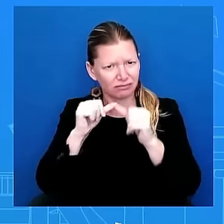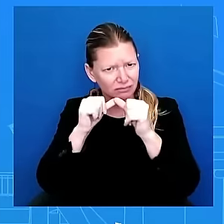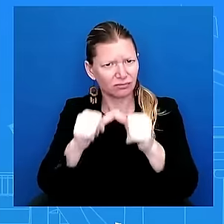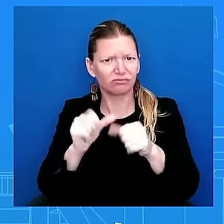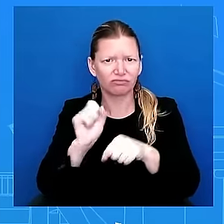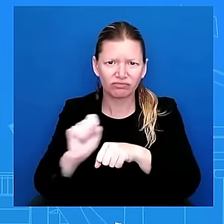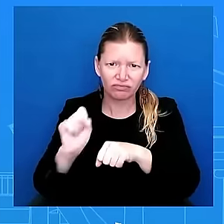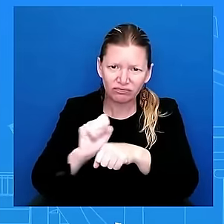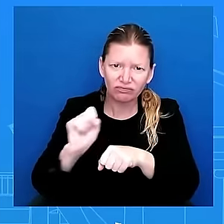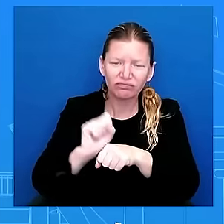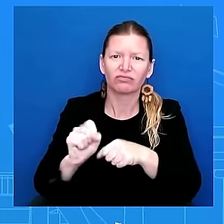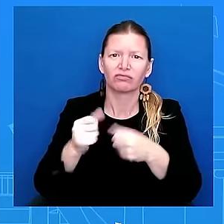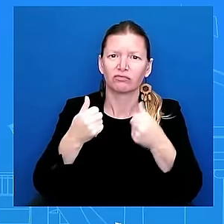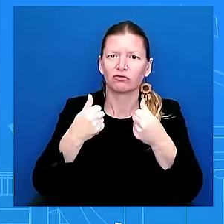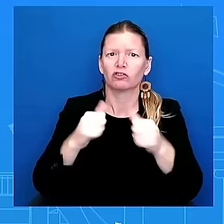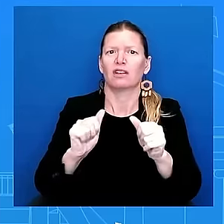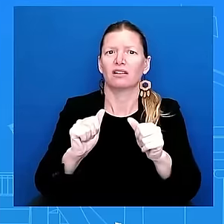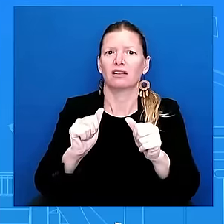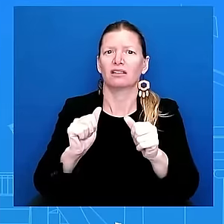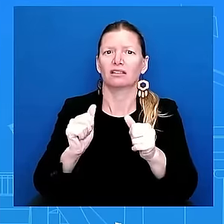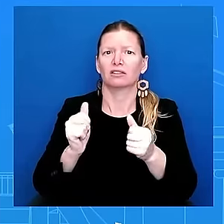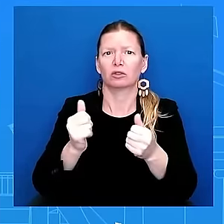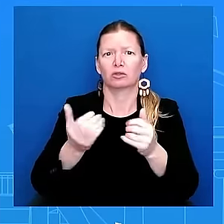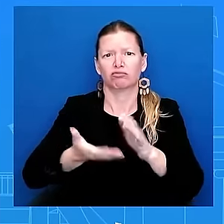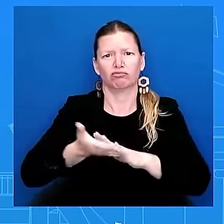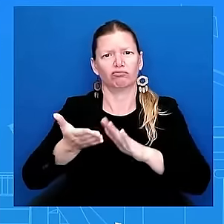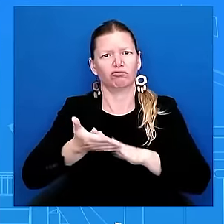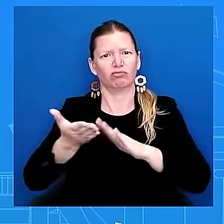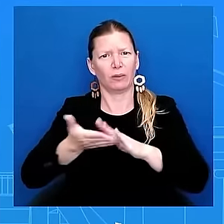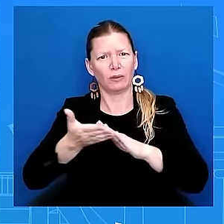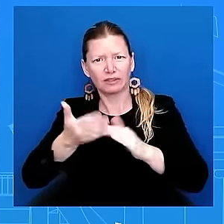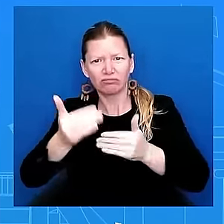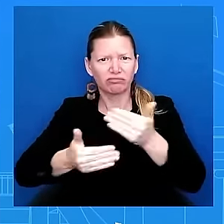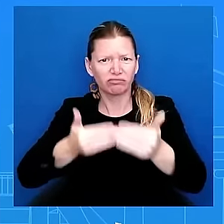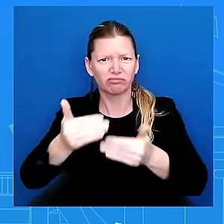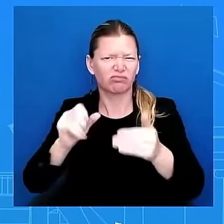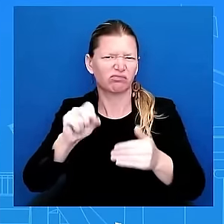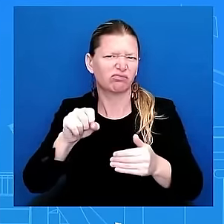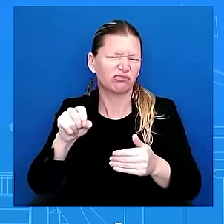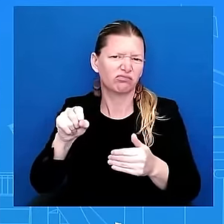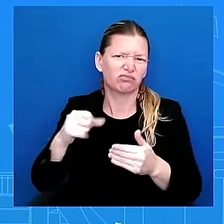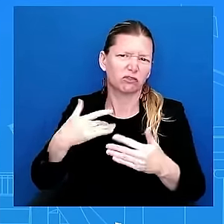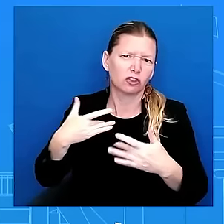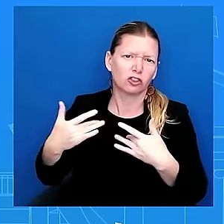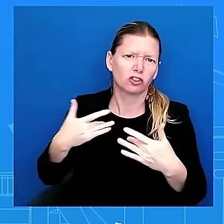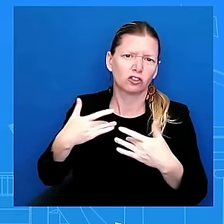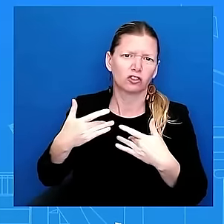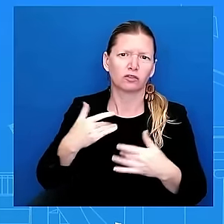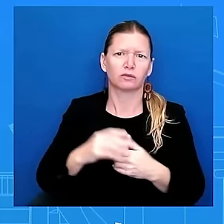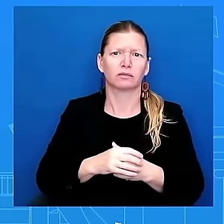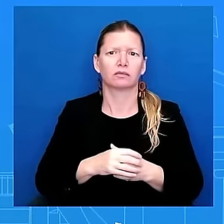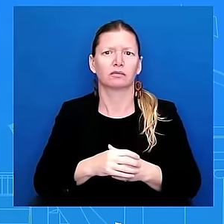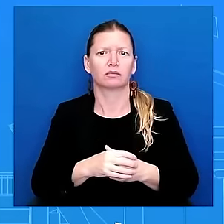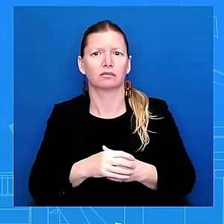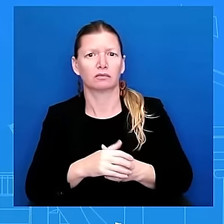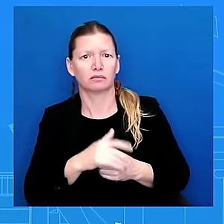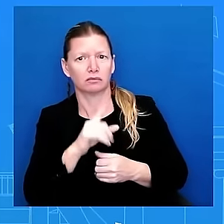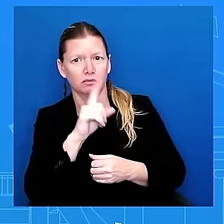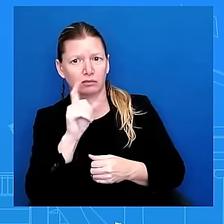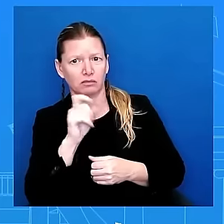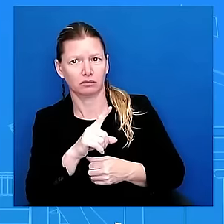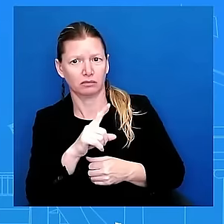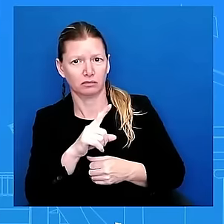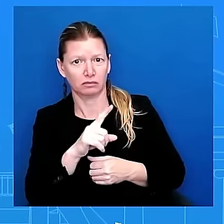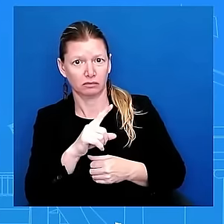But yeah, it's concerning. Was there any advance notification given to the U.S. of either trip? None that I'm aware of. Can I try one more time